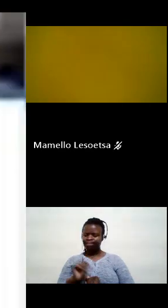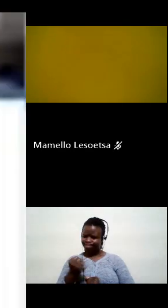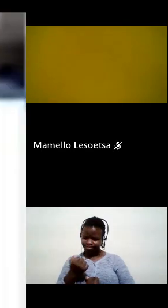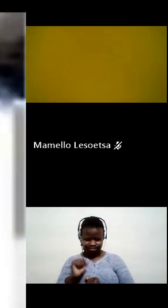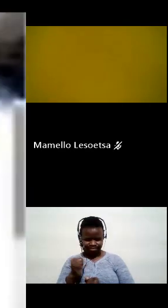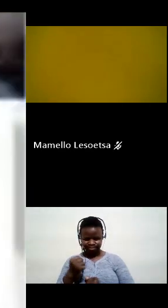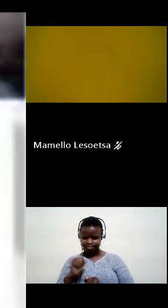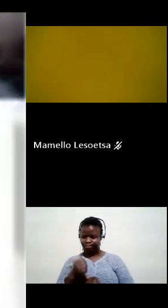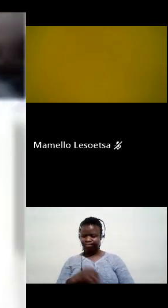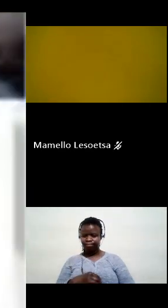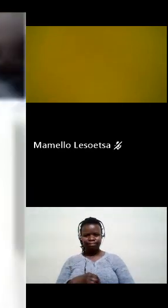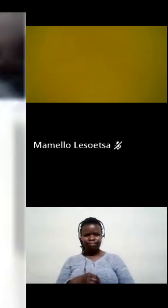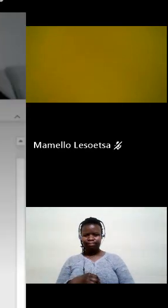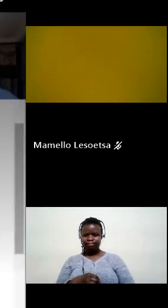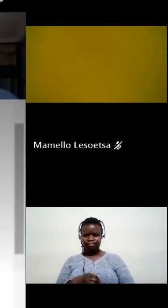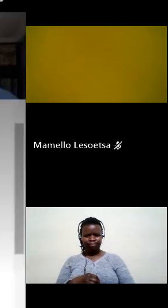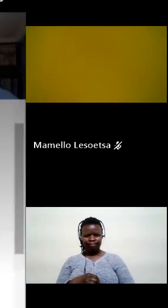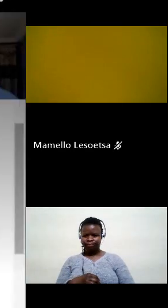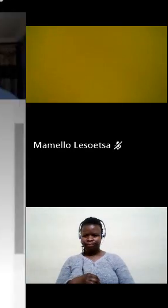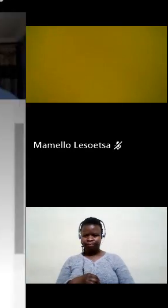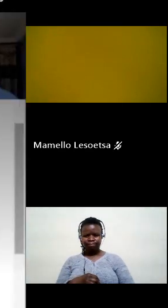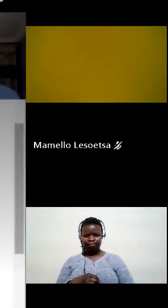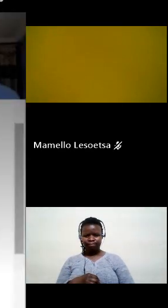There's a place where you give a consolidation.